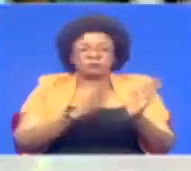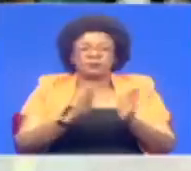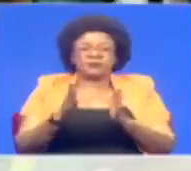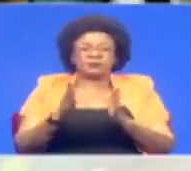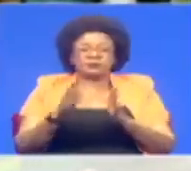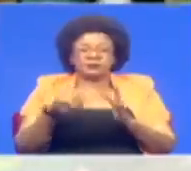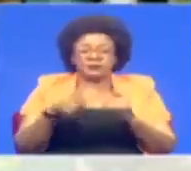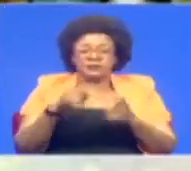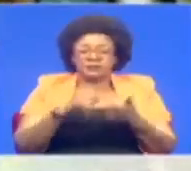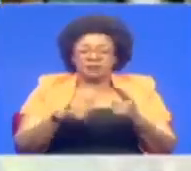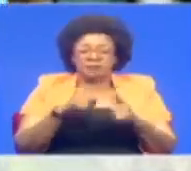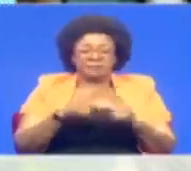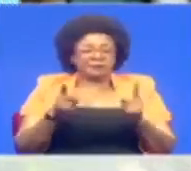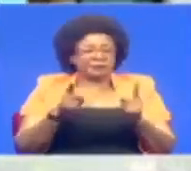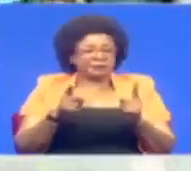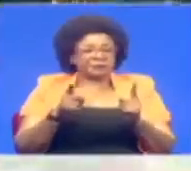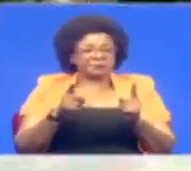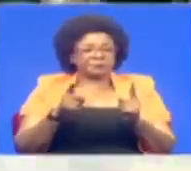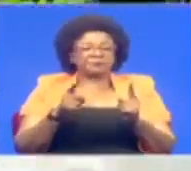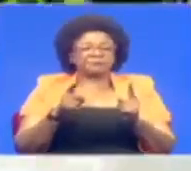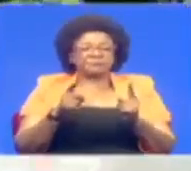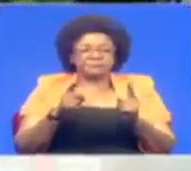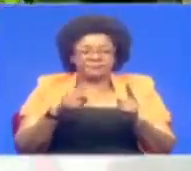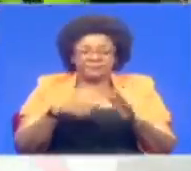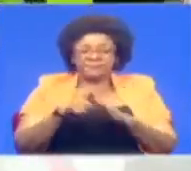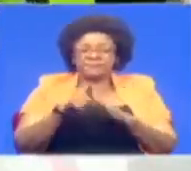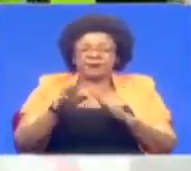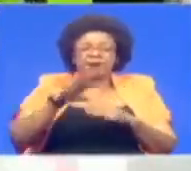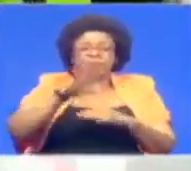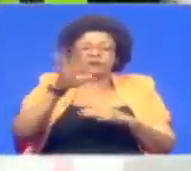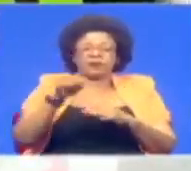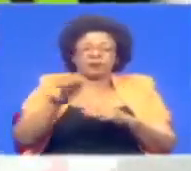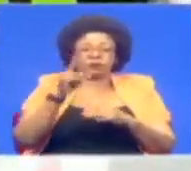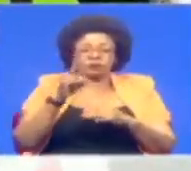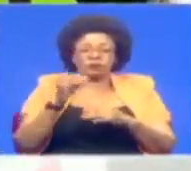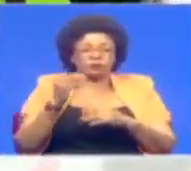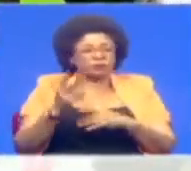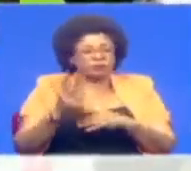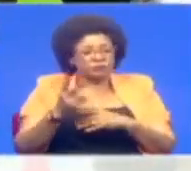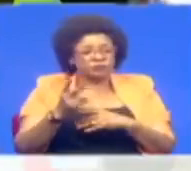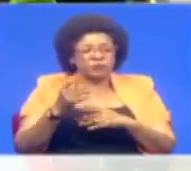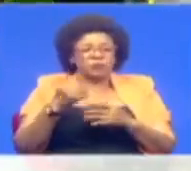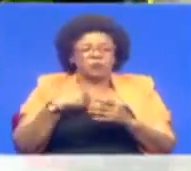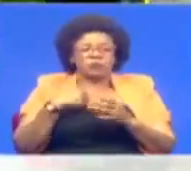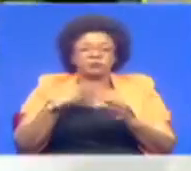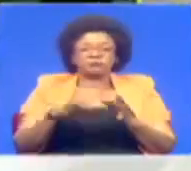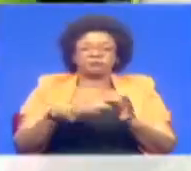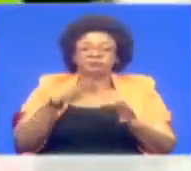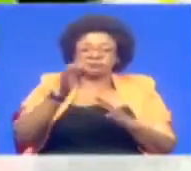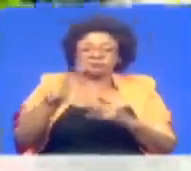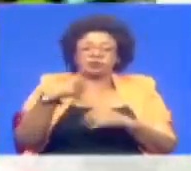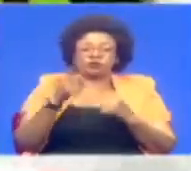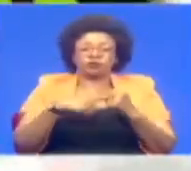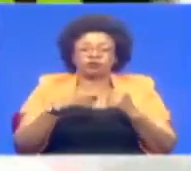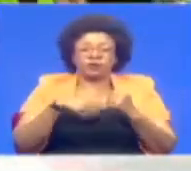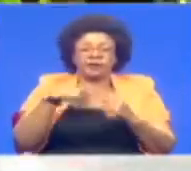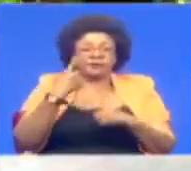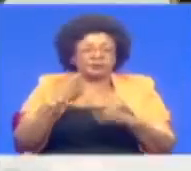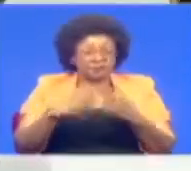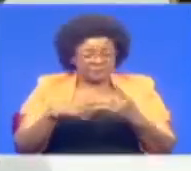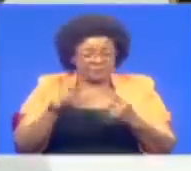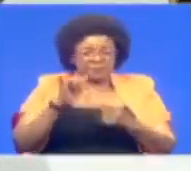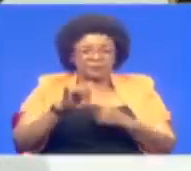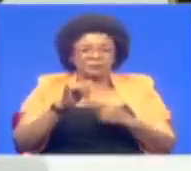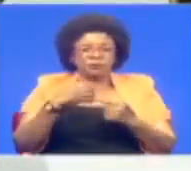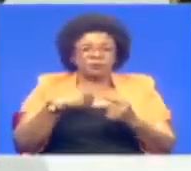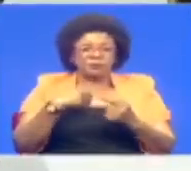this year, but the series' first visit to Africa since 2002 was pushed to June next year. Flag off will be